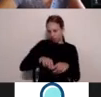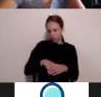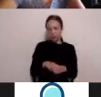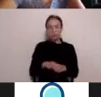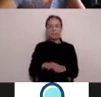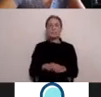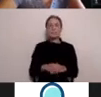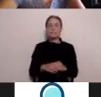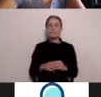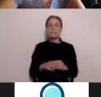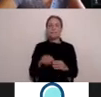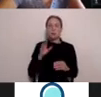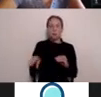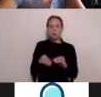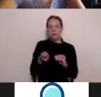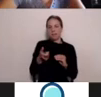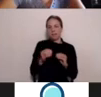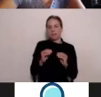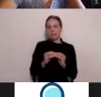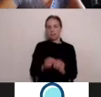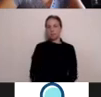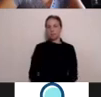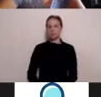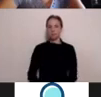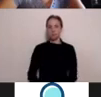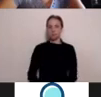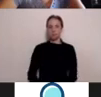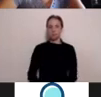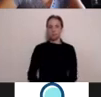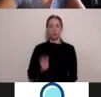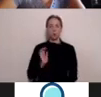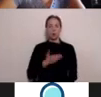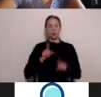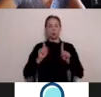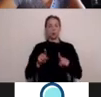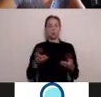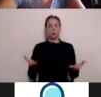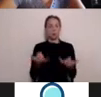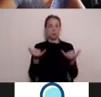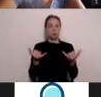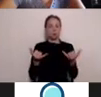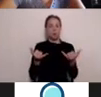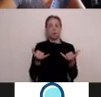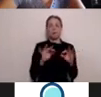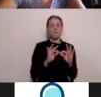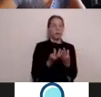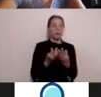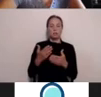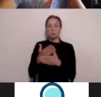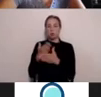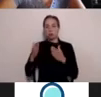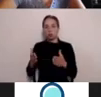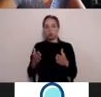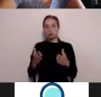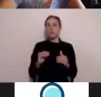then I can add a little bit here. So how can all of our attendees here on the webinar, both families and partners, come to partner